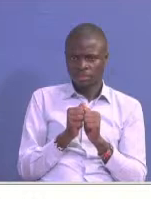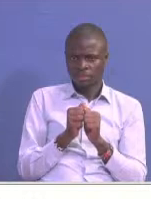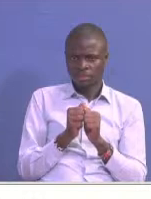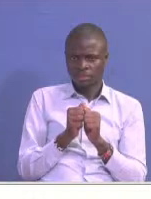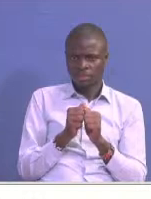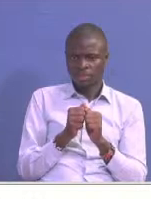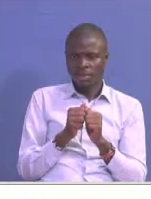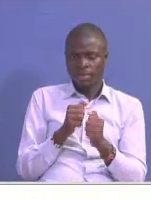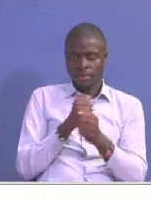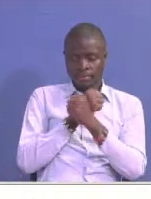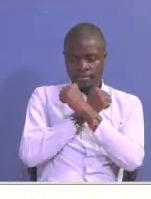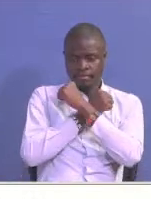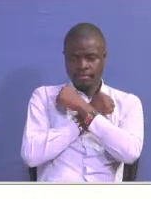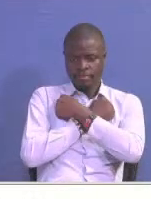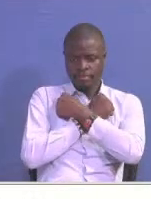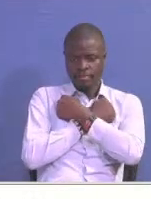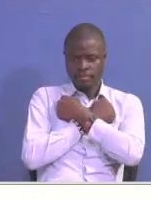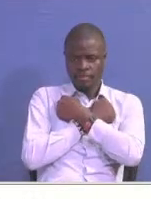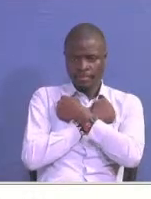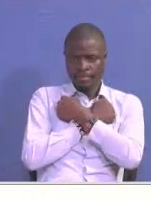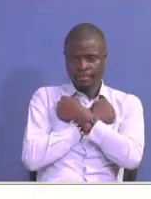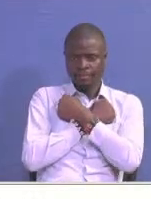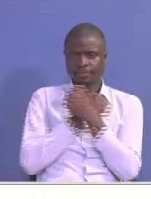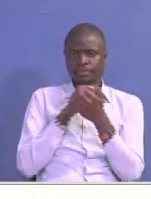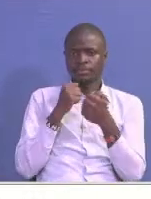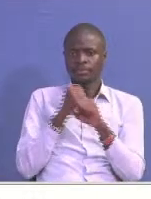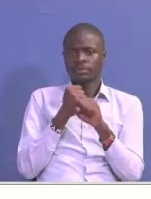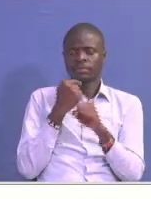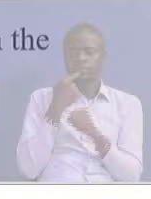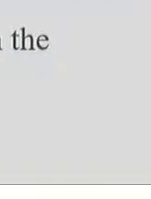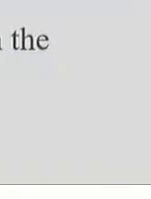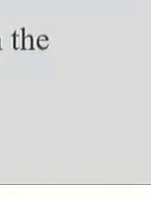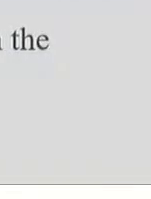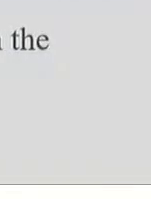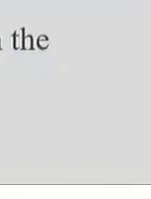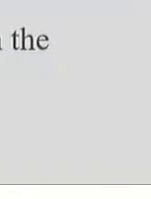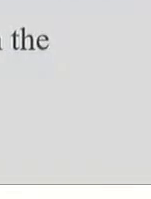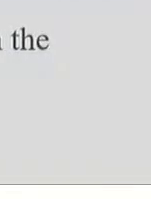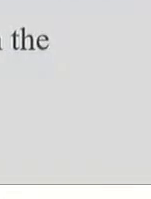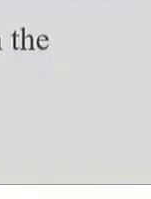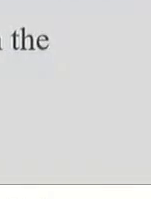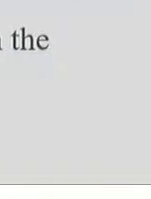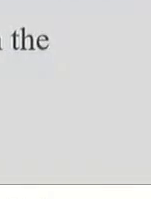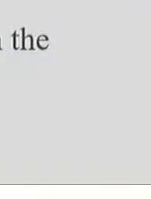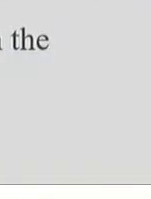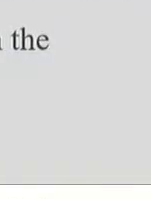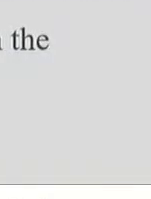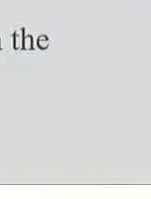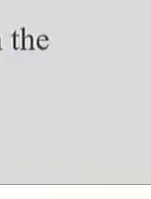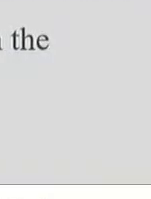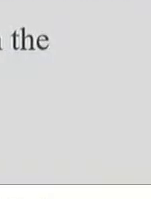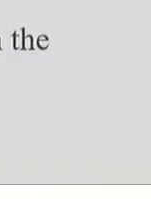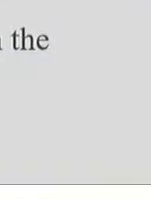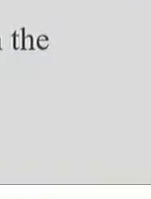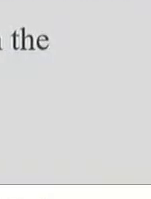with passion, and to ensure that they have sustained,